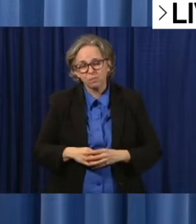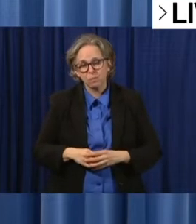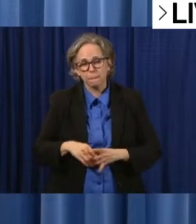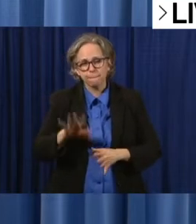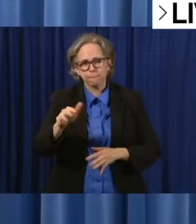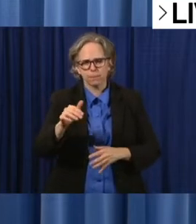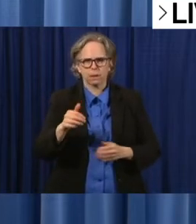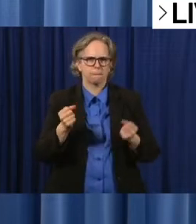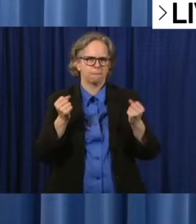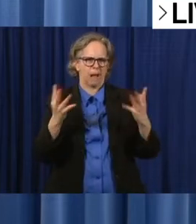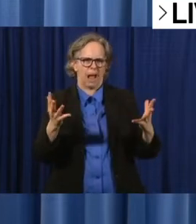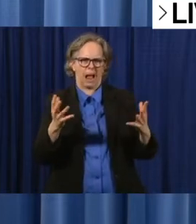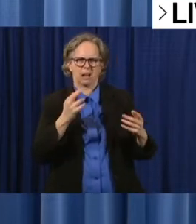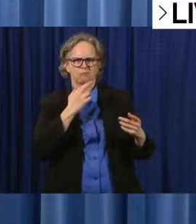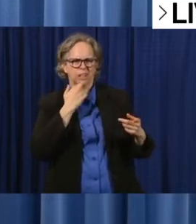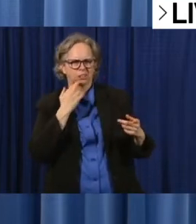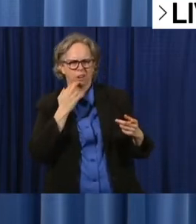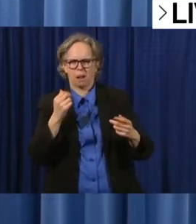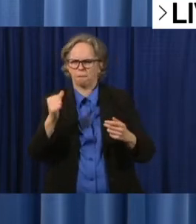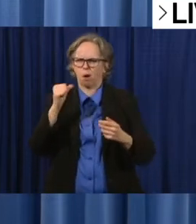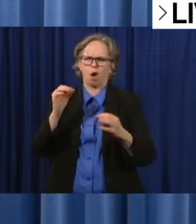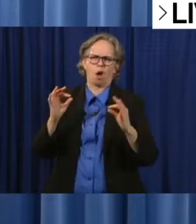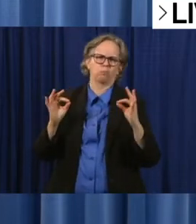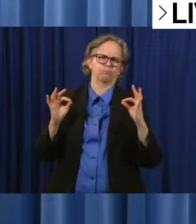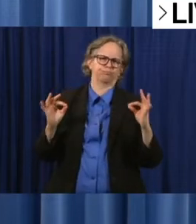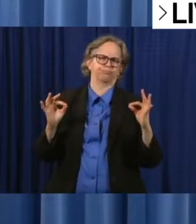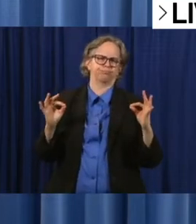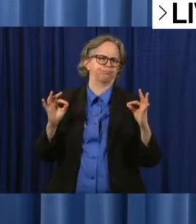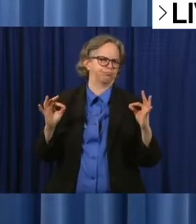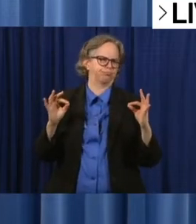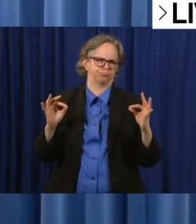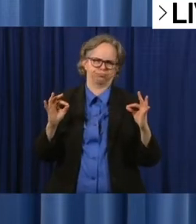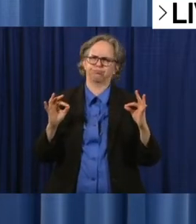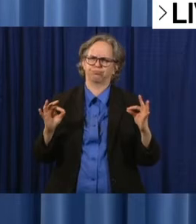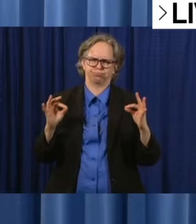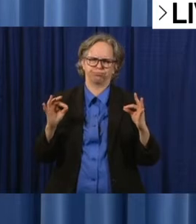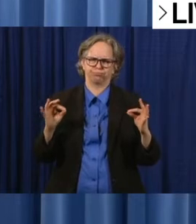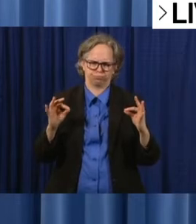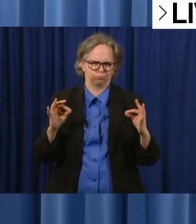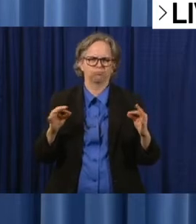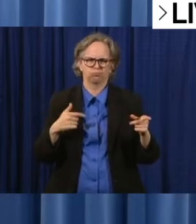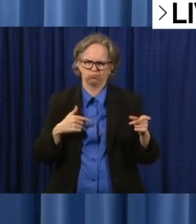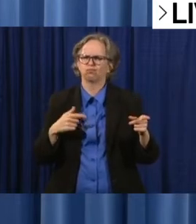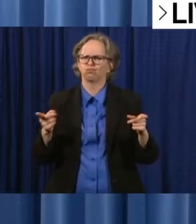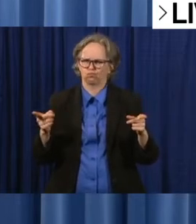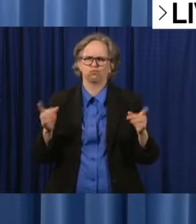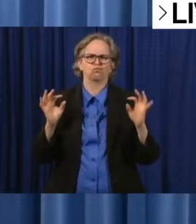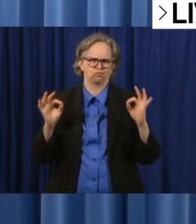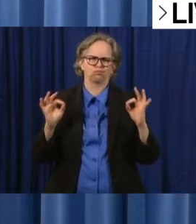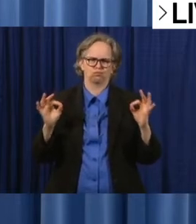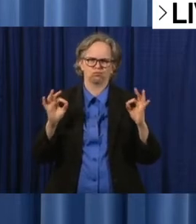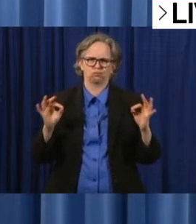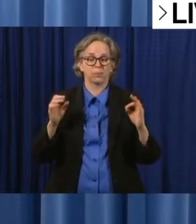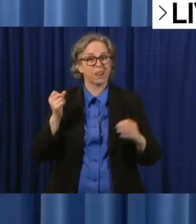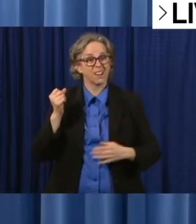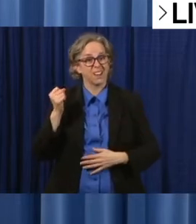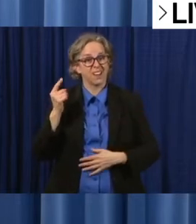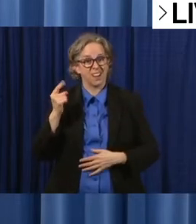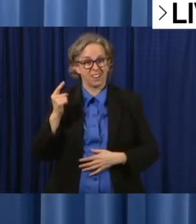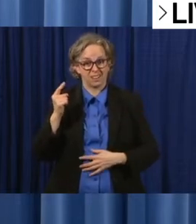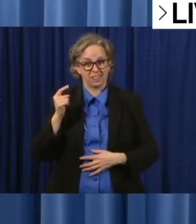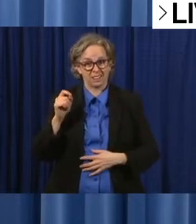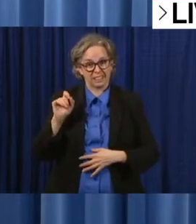restaurants were doing a great job. Most of the bars were doing a decent job, but there were